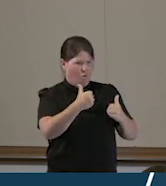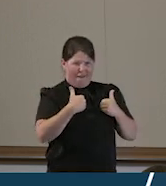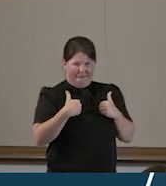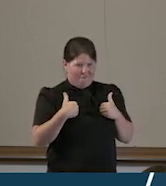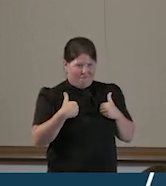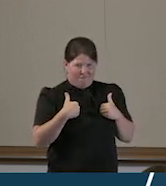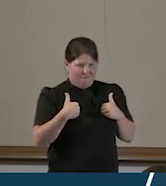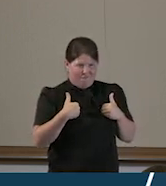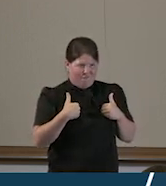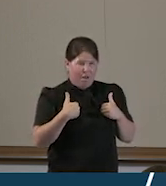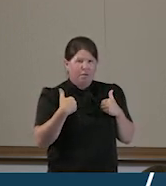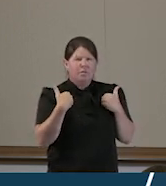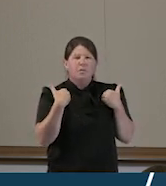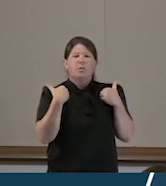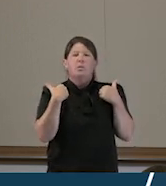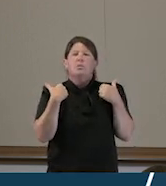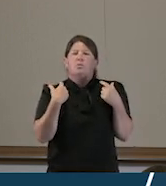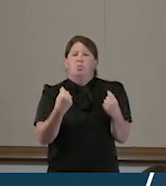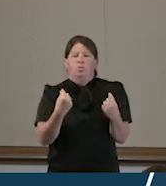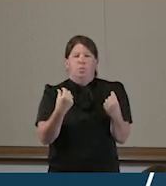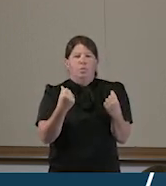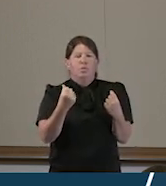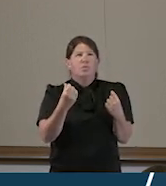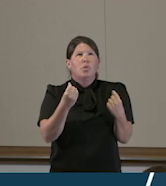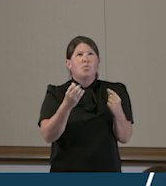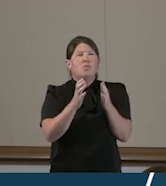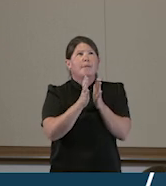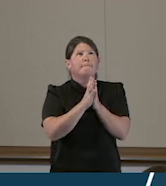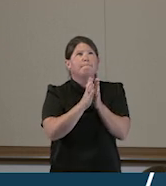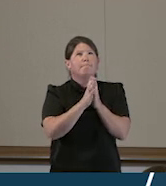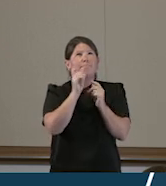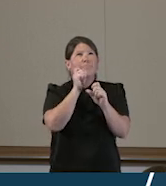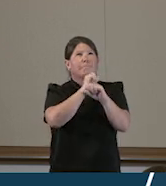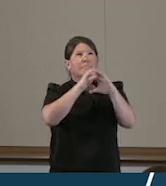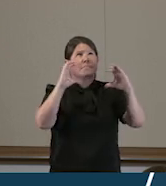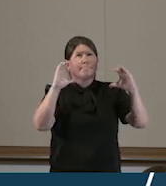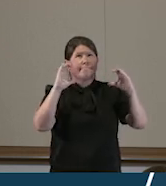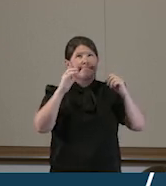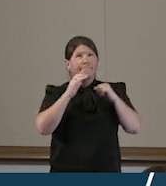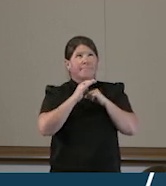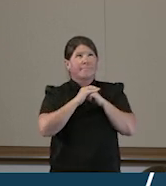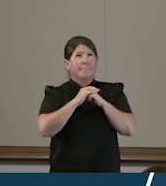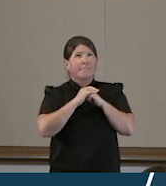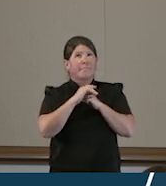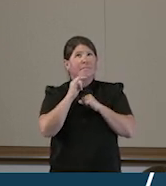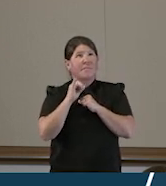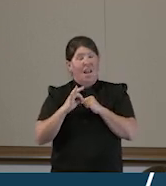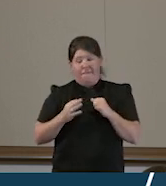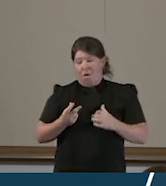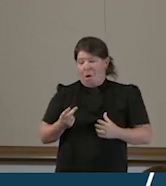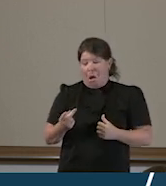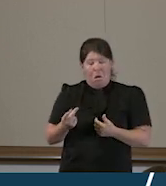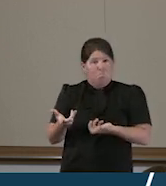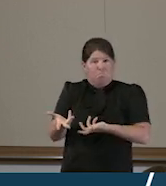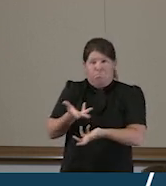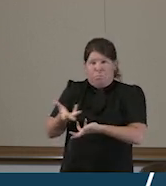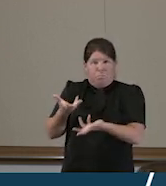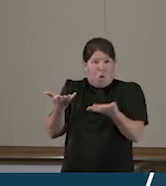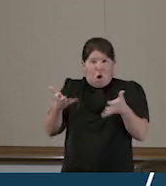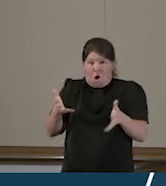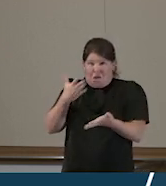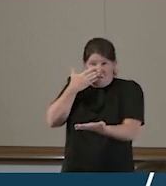how would supported decision making? What difference would it make, and how would it help?